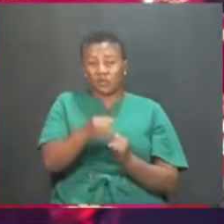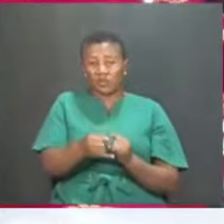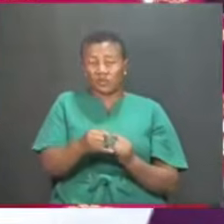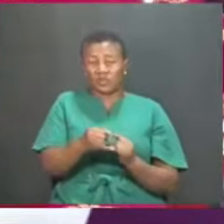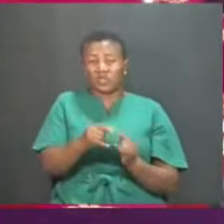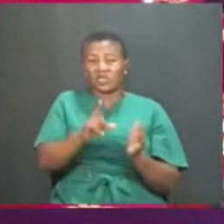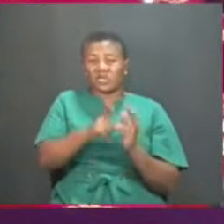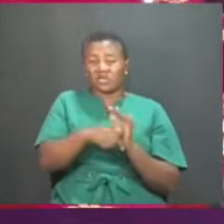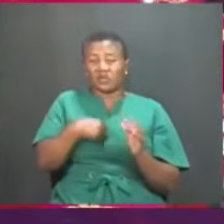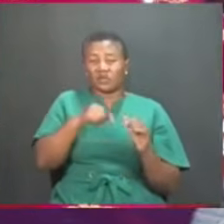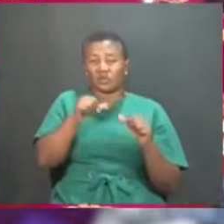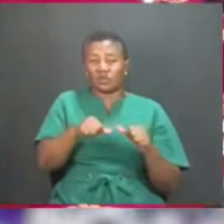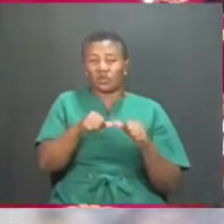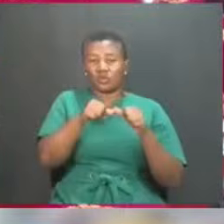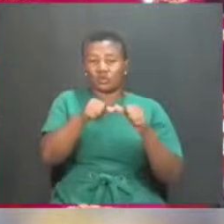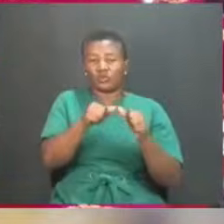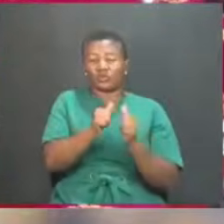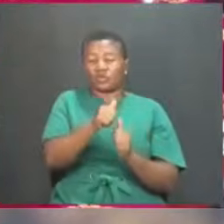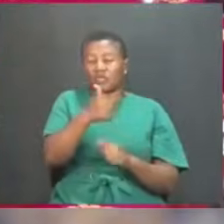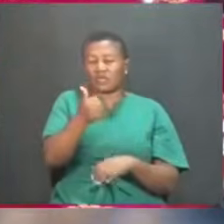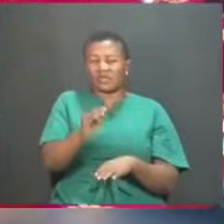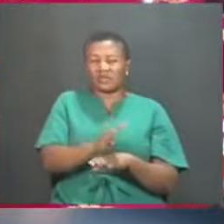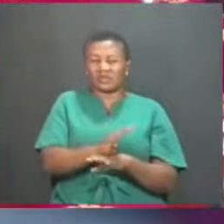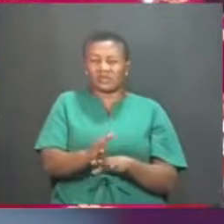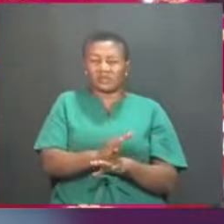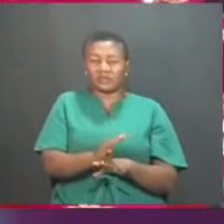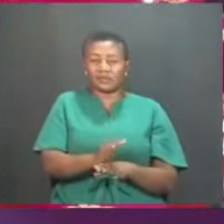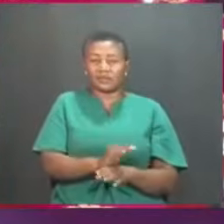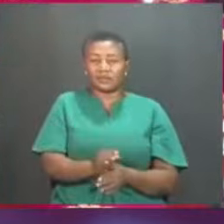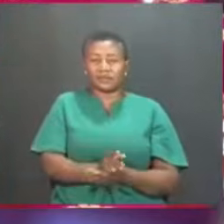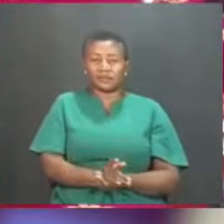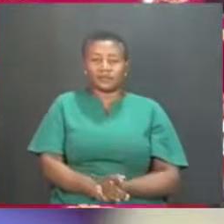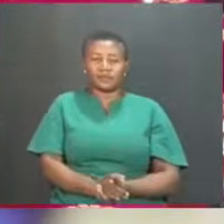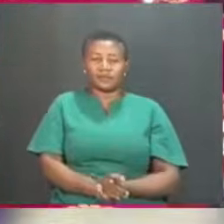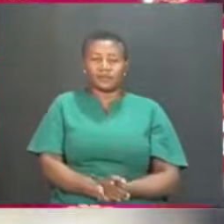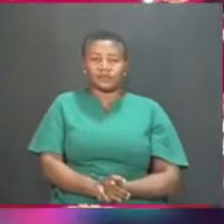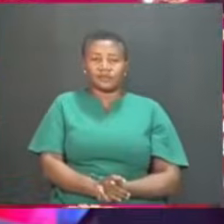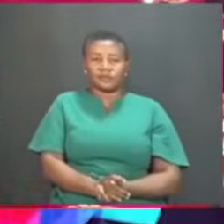proceed to do other business. Yes.